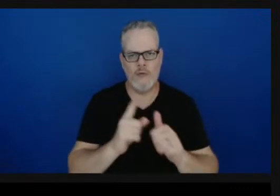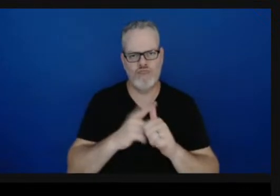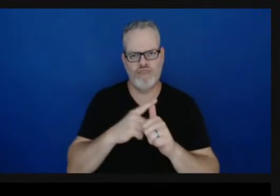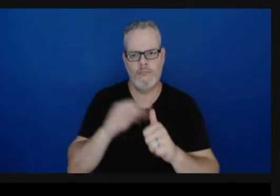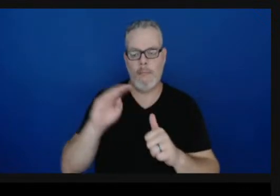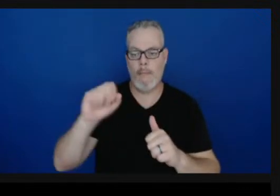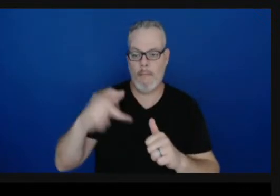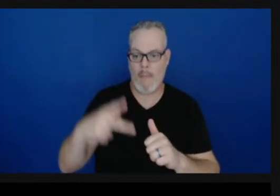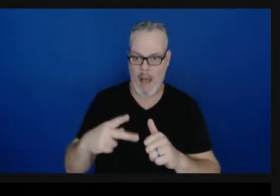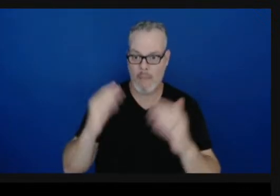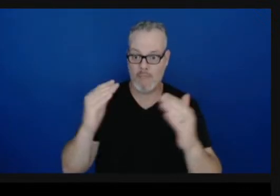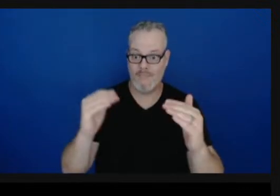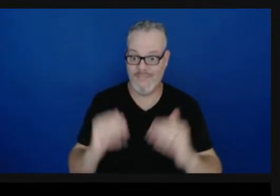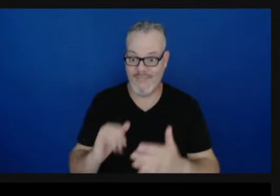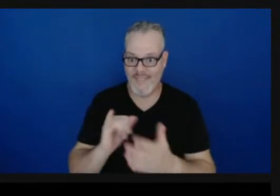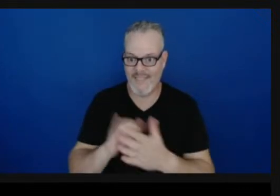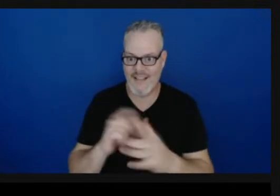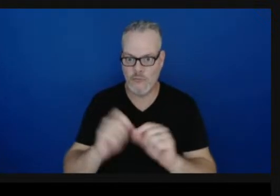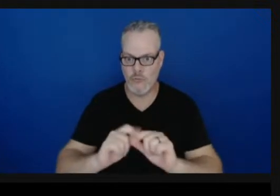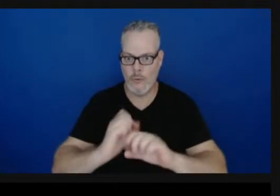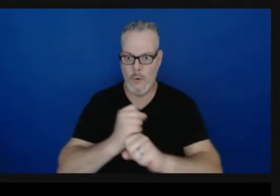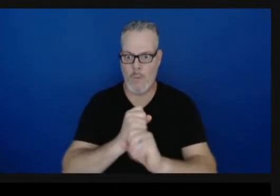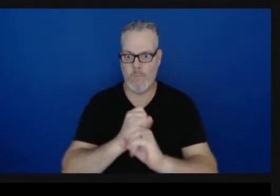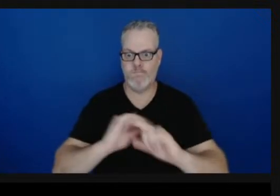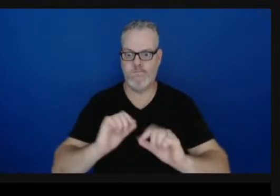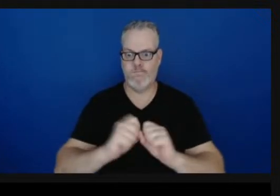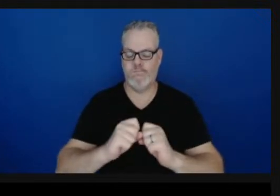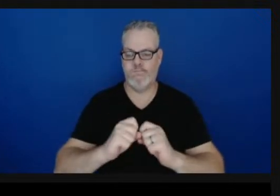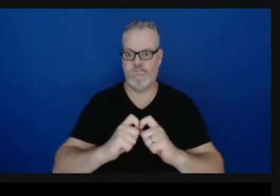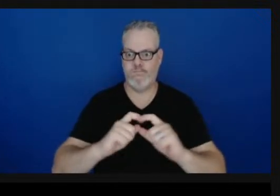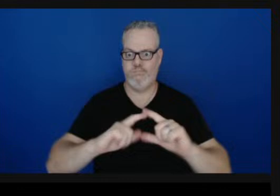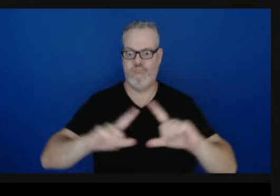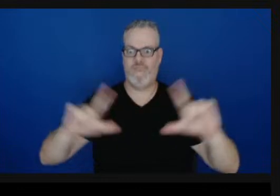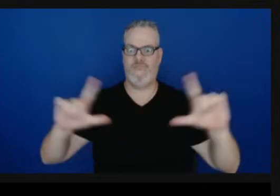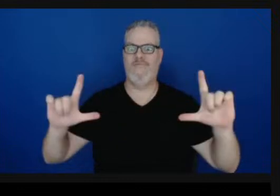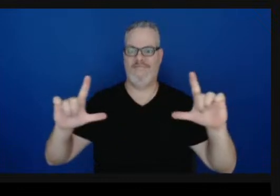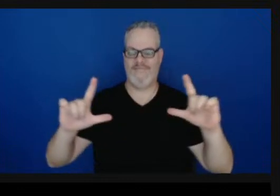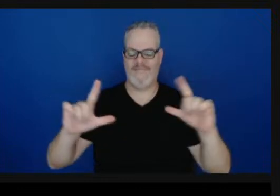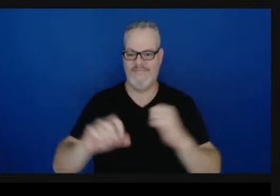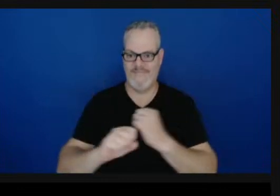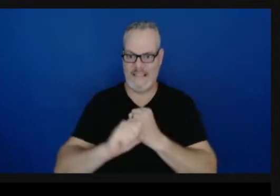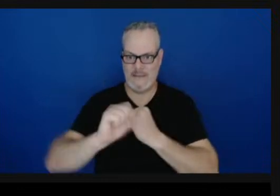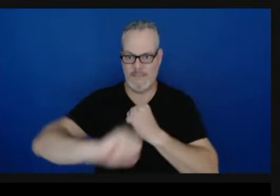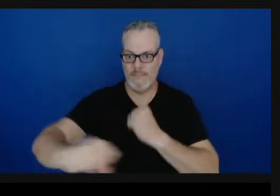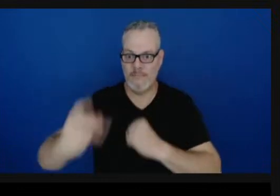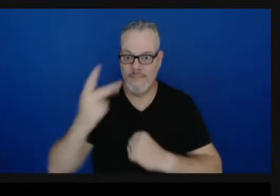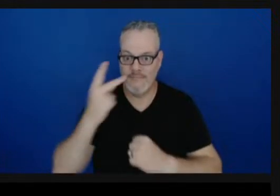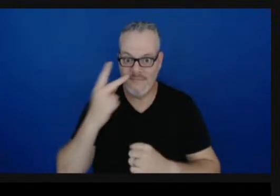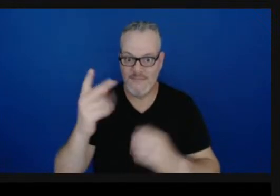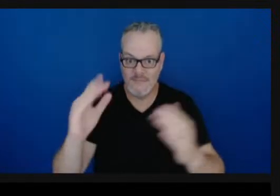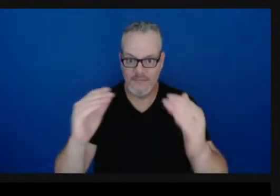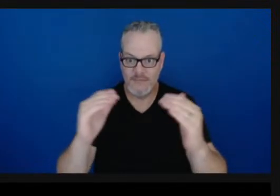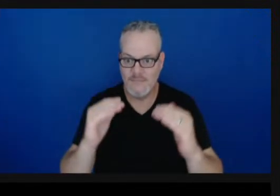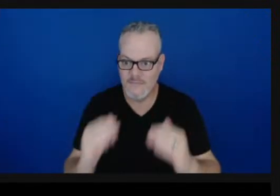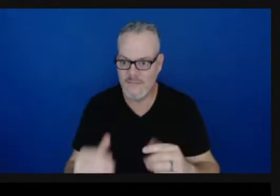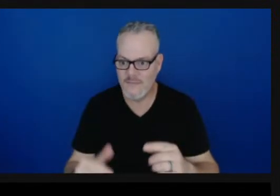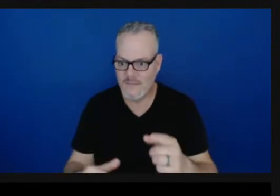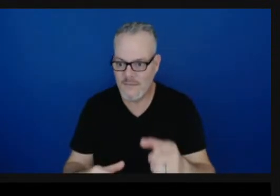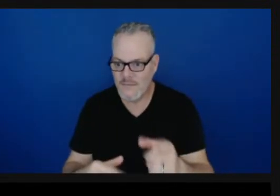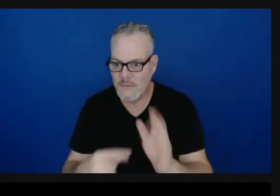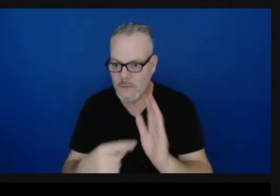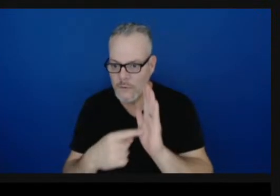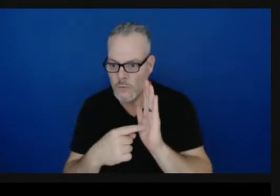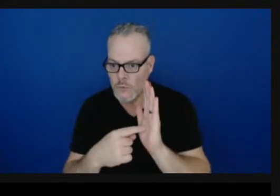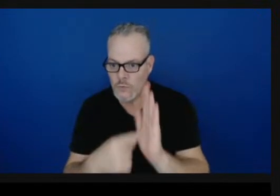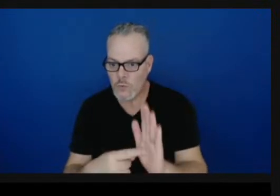next one that showed a little bit of expansion of the fissures going down in the crater. And then the next one that showed